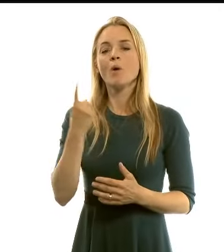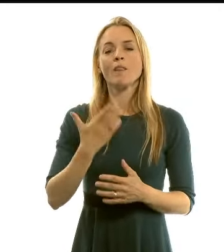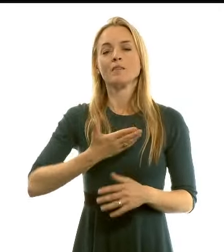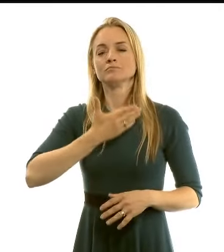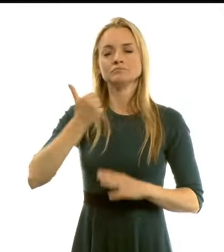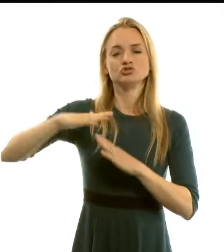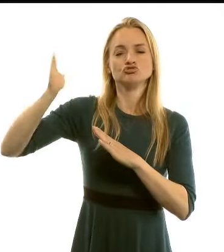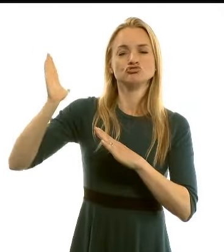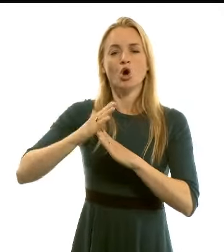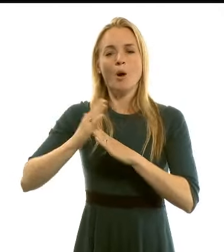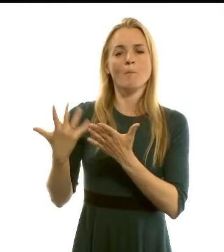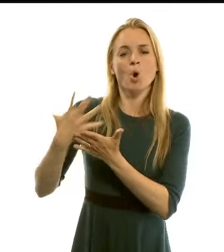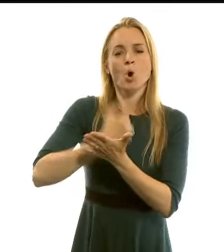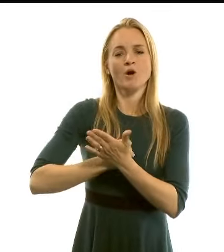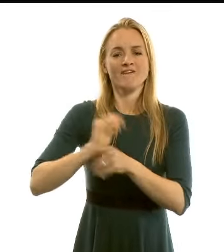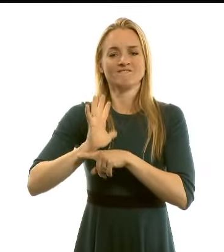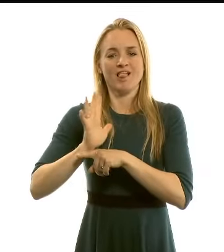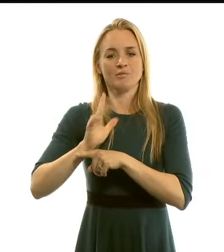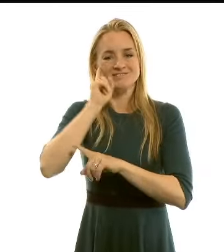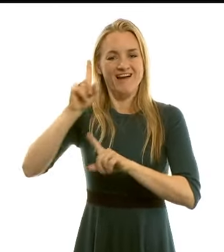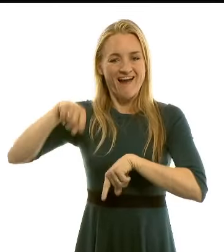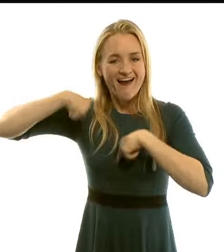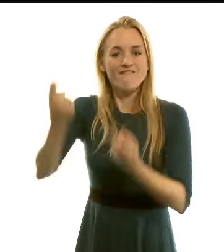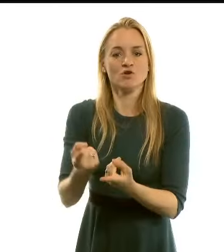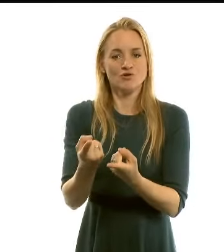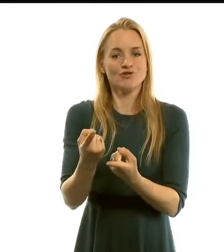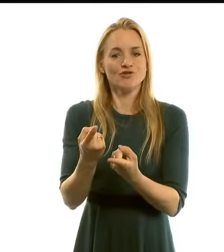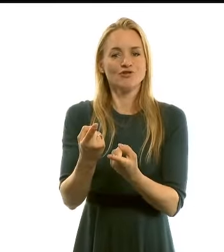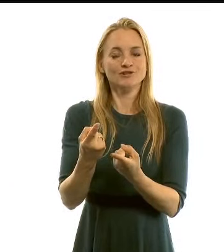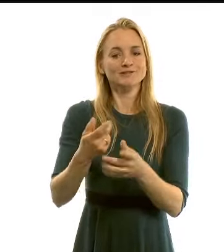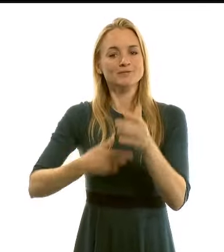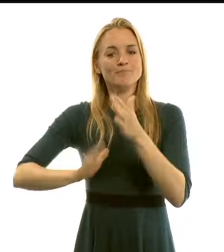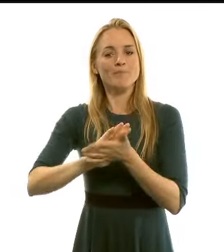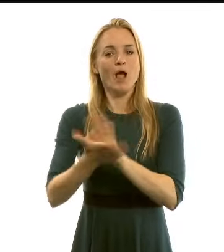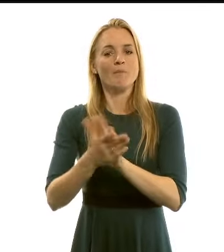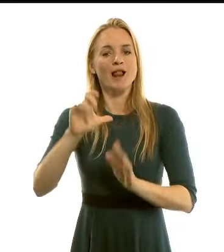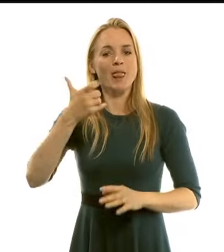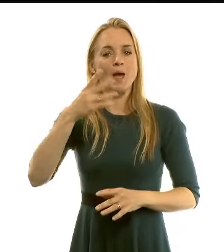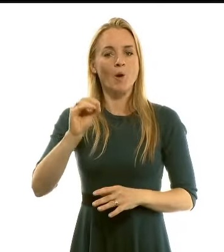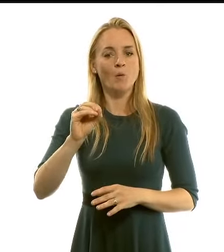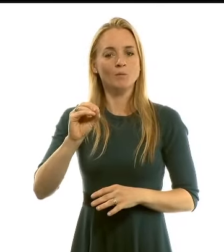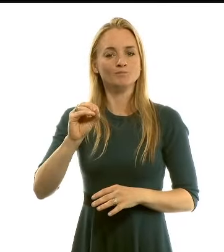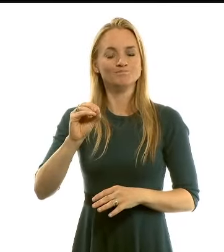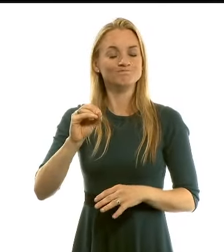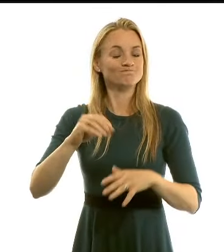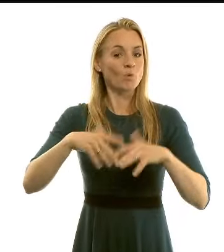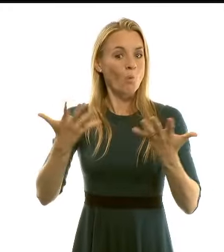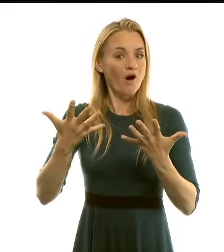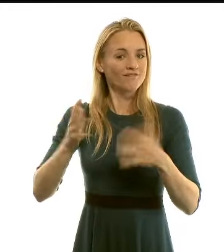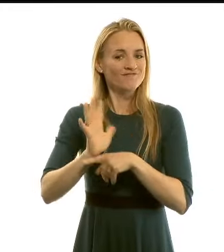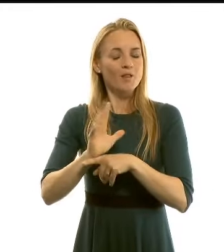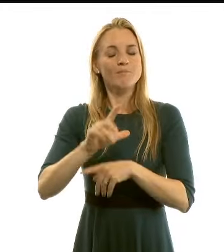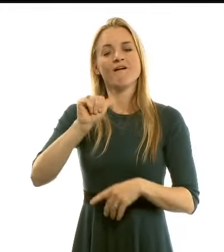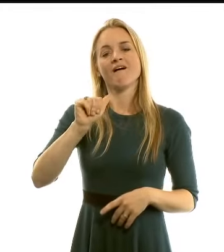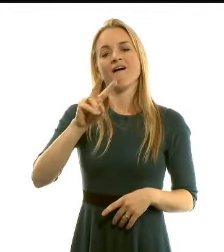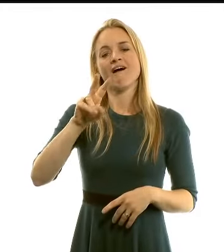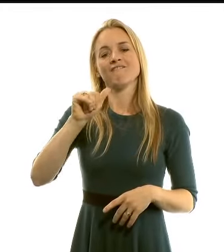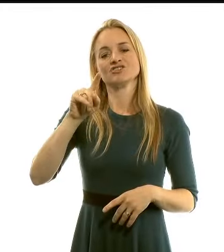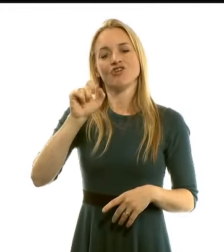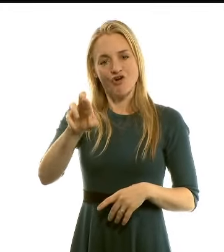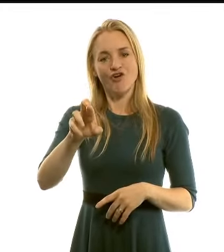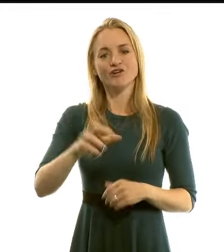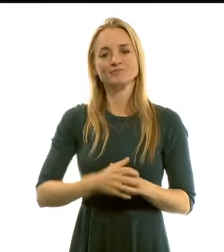I'm talking, of course, about James Cameron's Avatar. I have heard of it. Tell me more. Yeah, it's even better. So to tell us all a